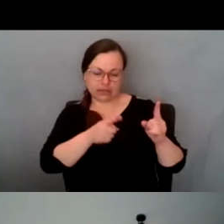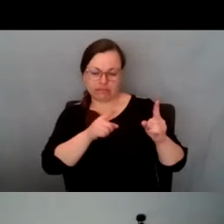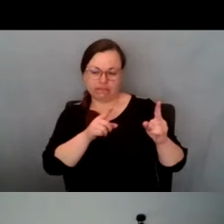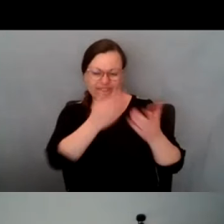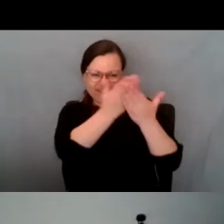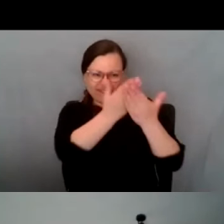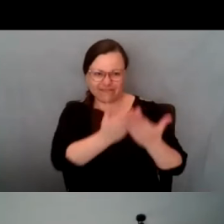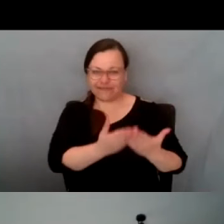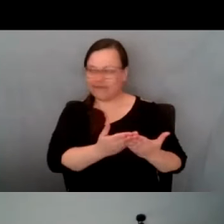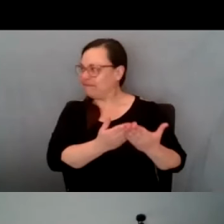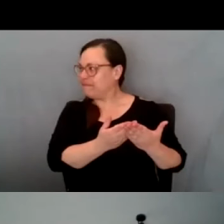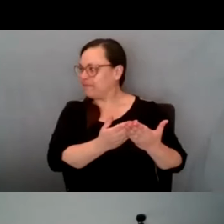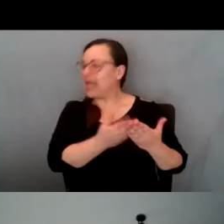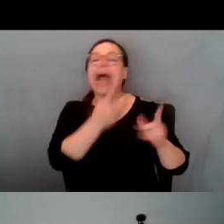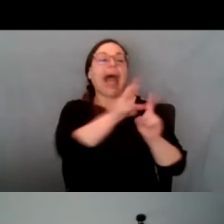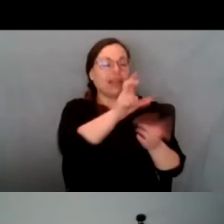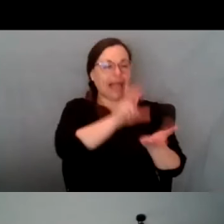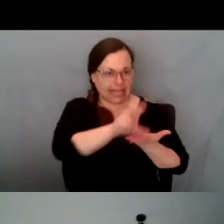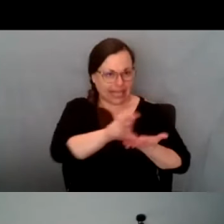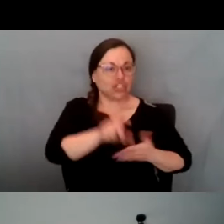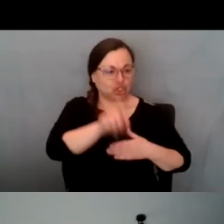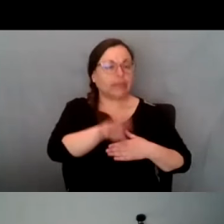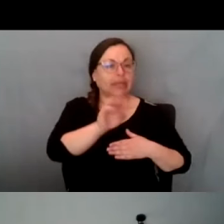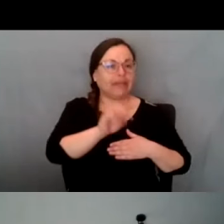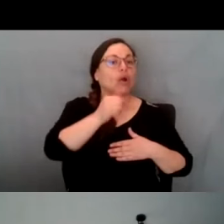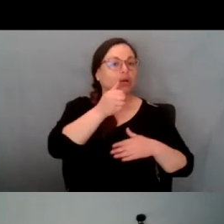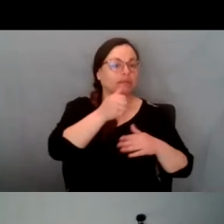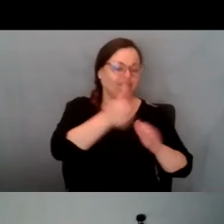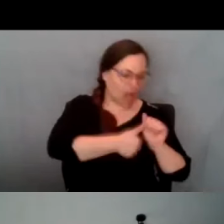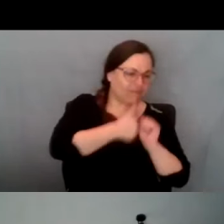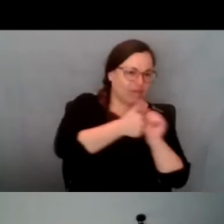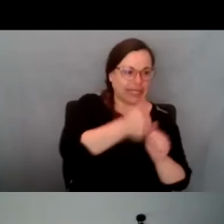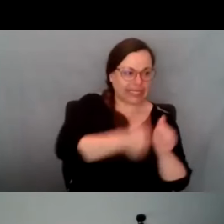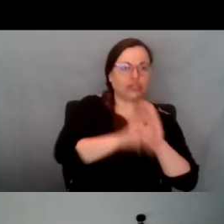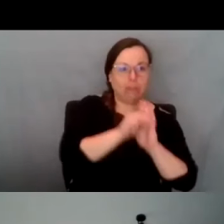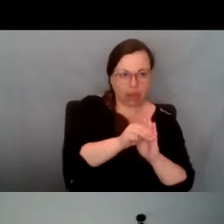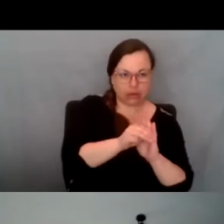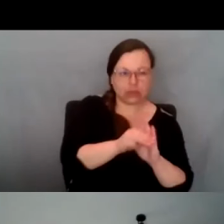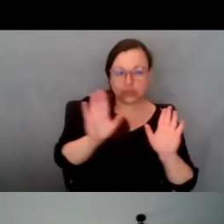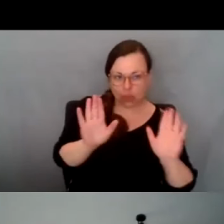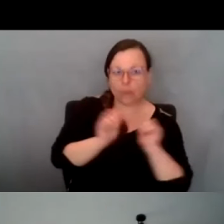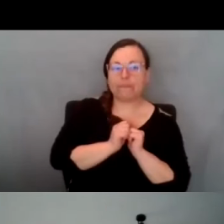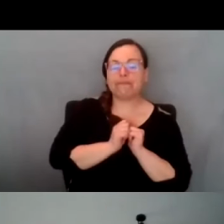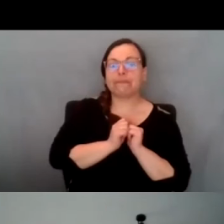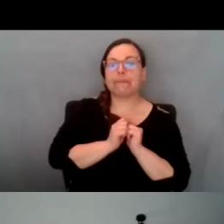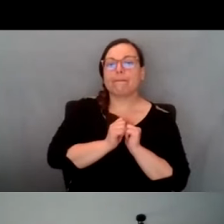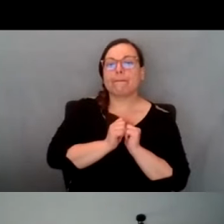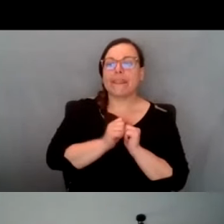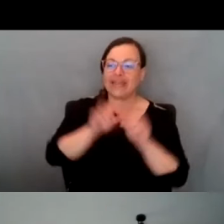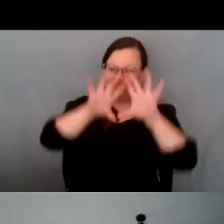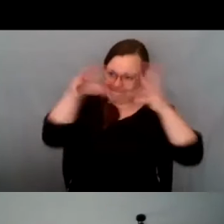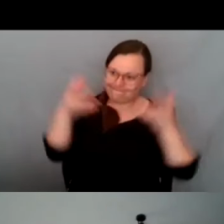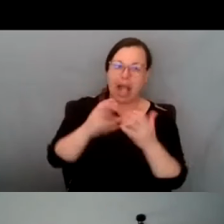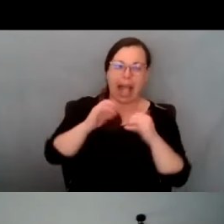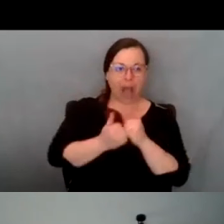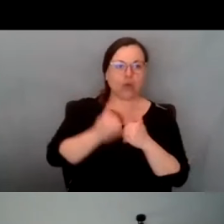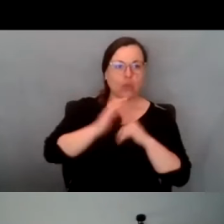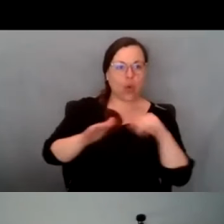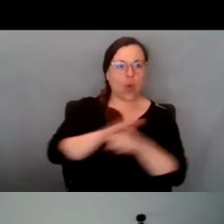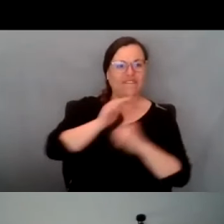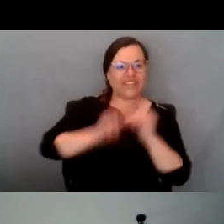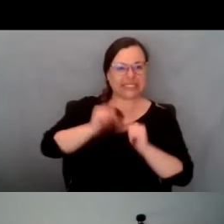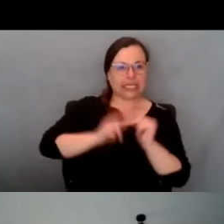as per the allocation model that is set up. So this is a bit about how the whole facility is being set up